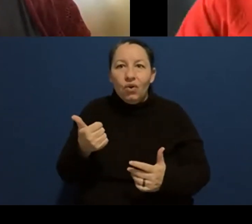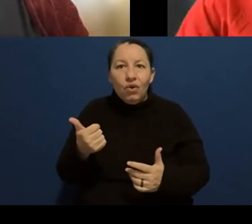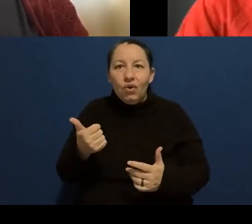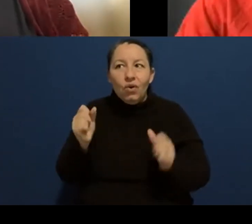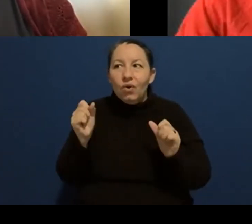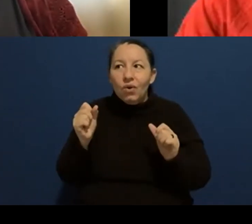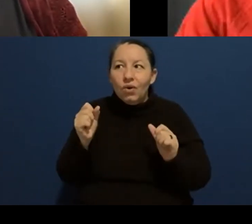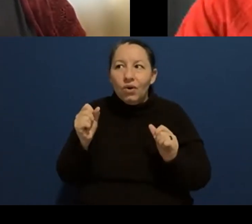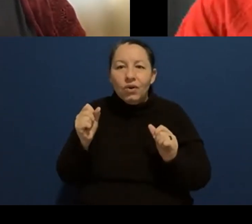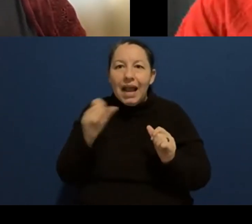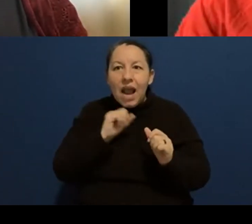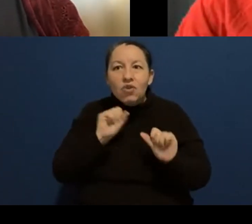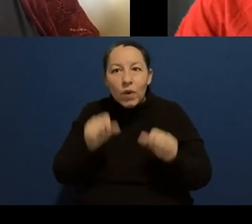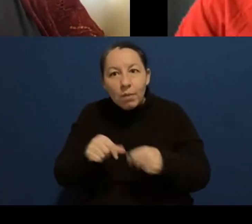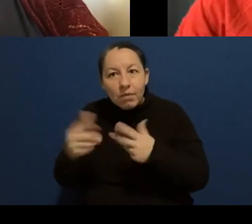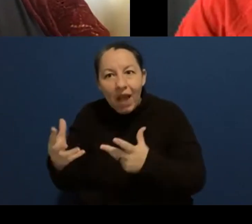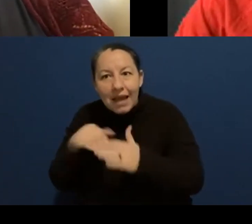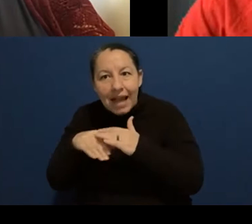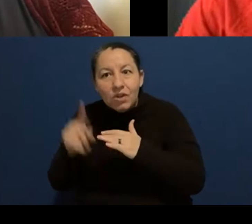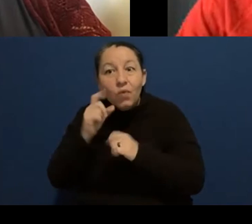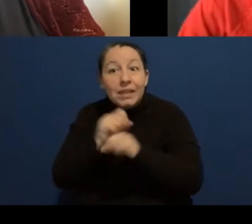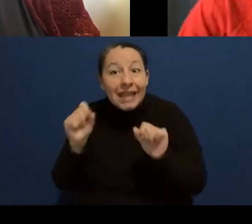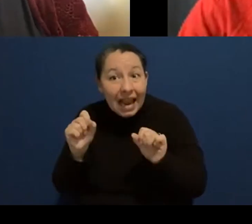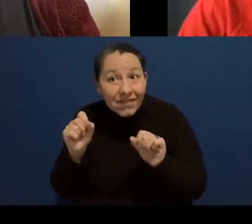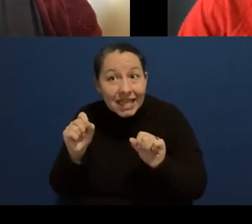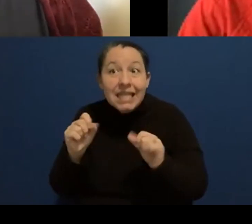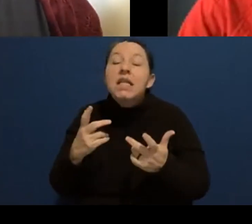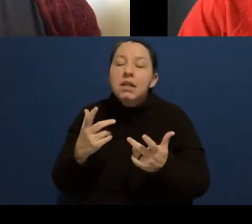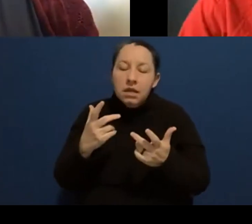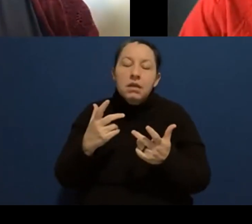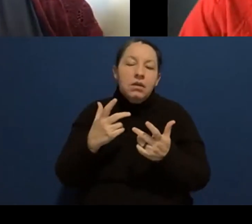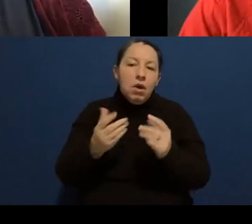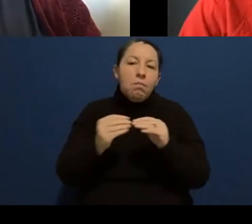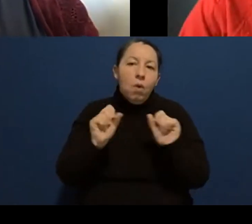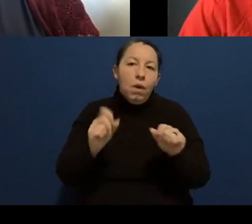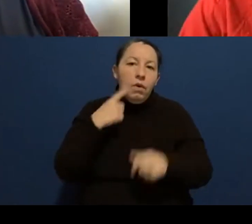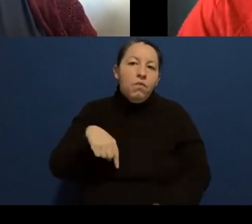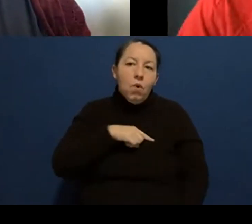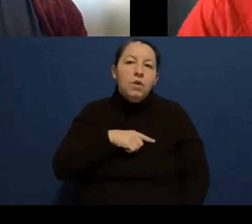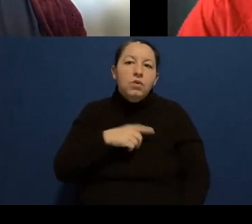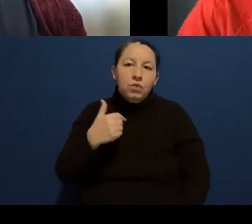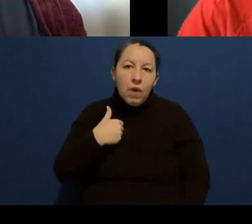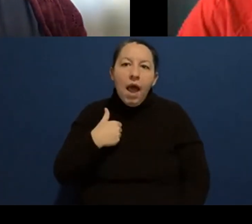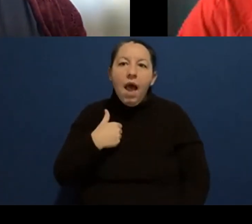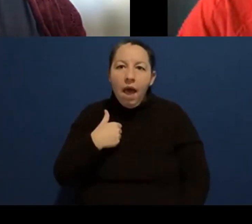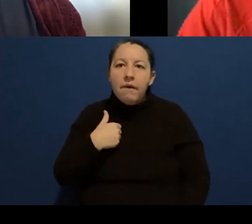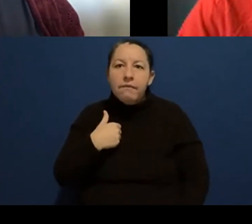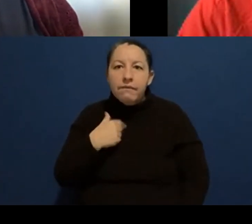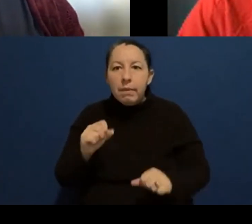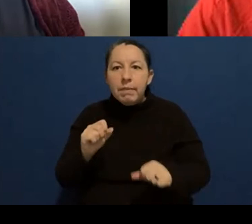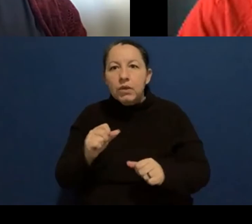give them access to safety, the more likely we are to have interventions prior to getting